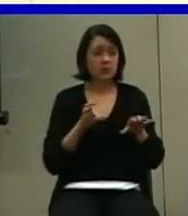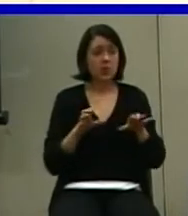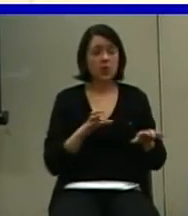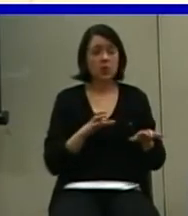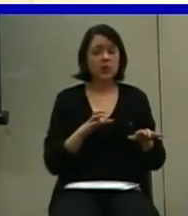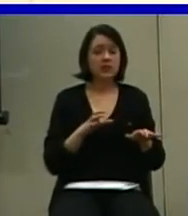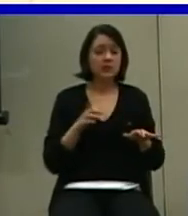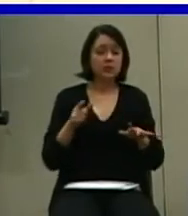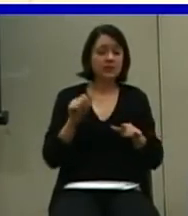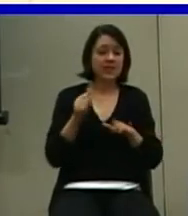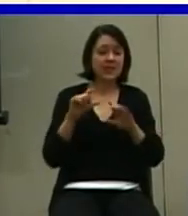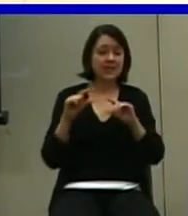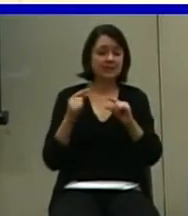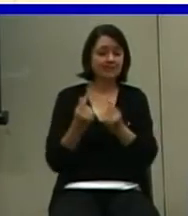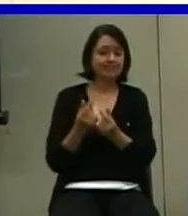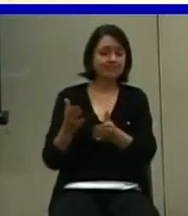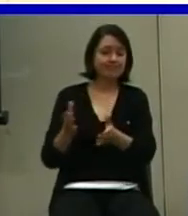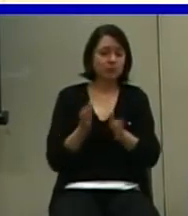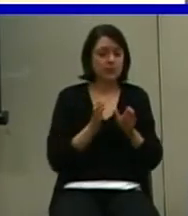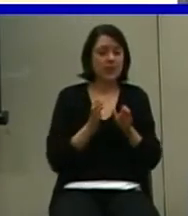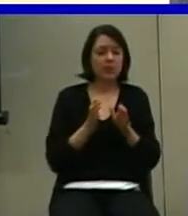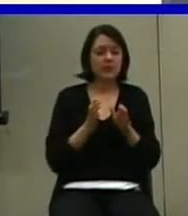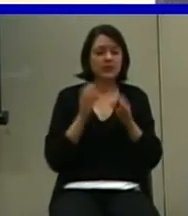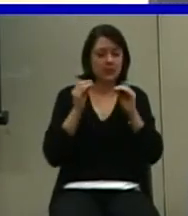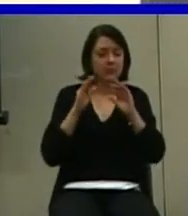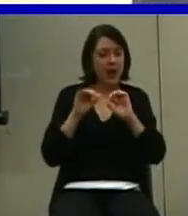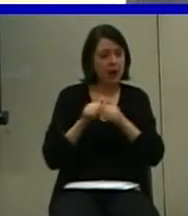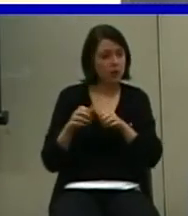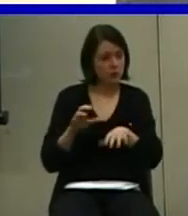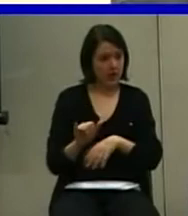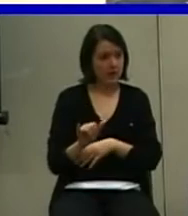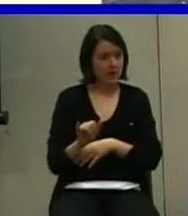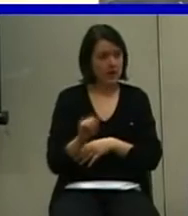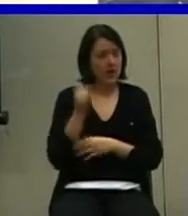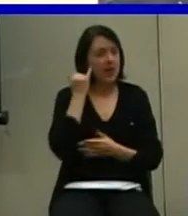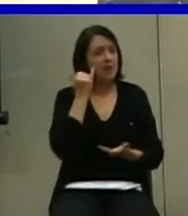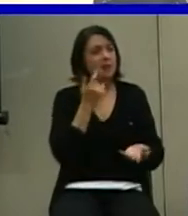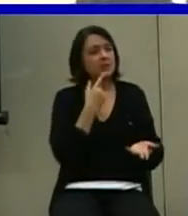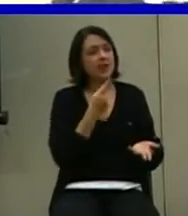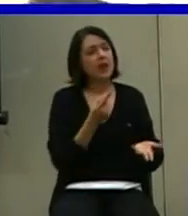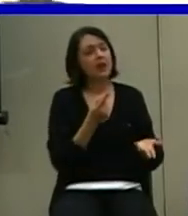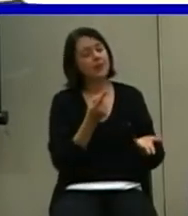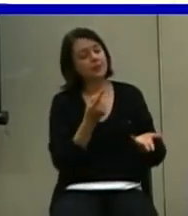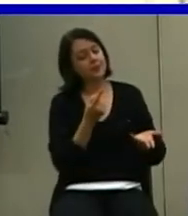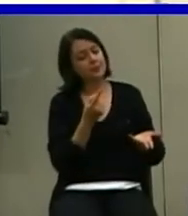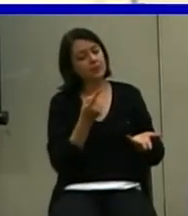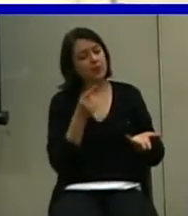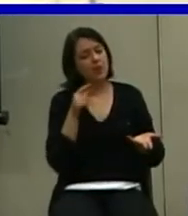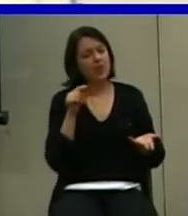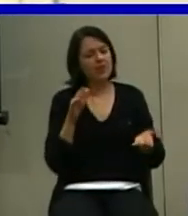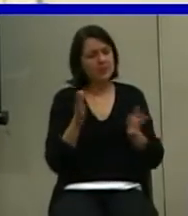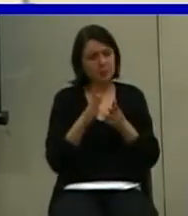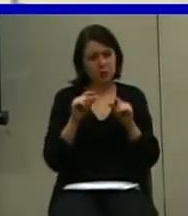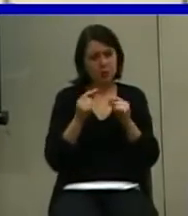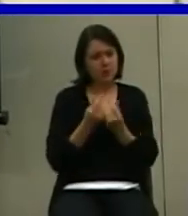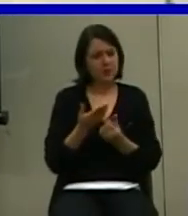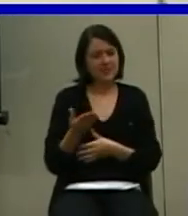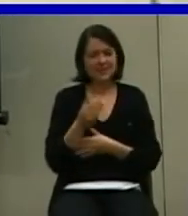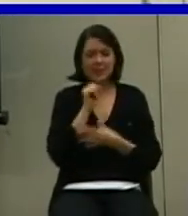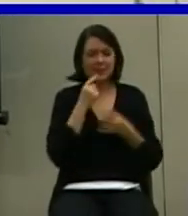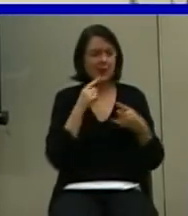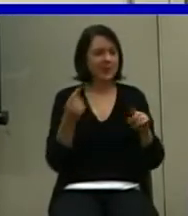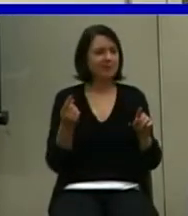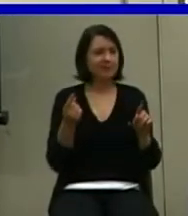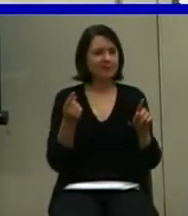to get those 10 kids together and teach them how to do that. If we say these small group things didn't